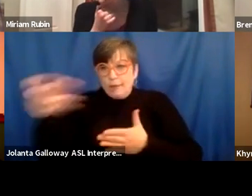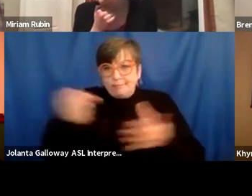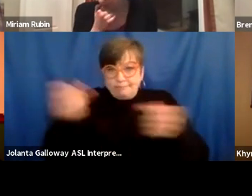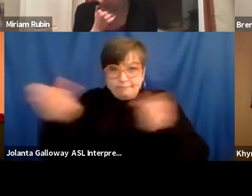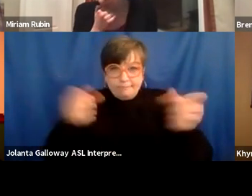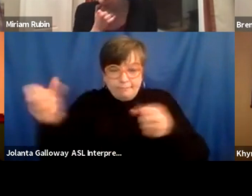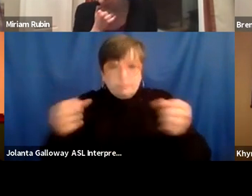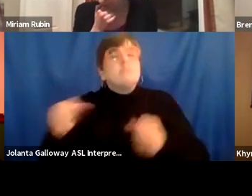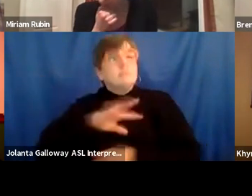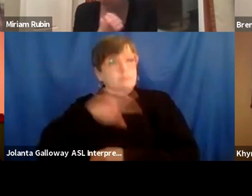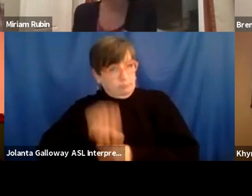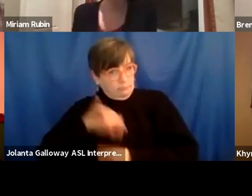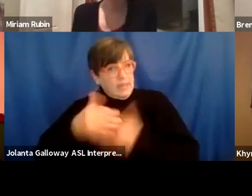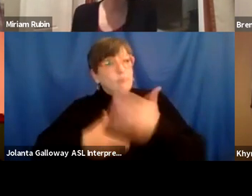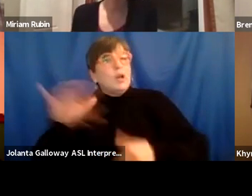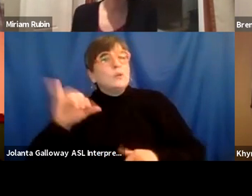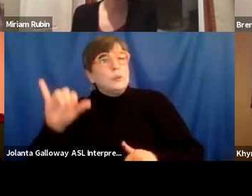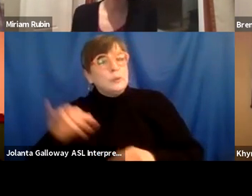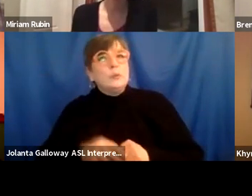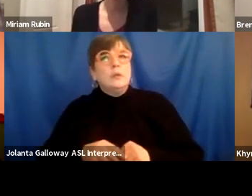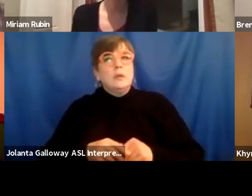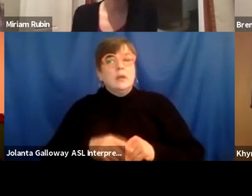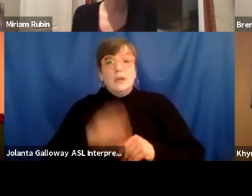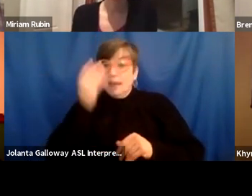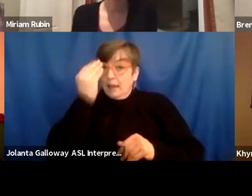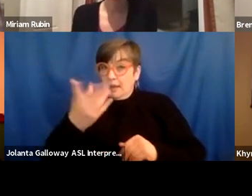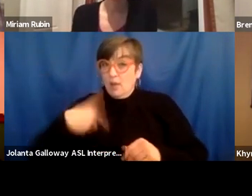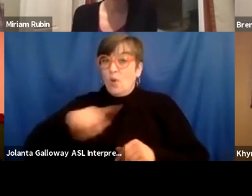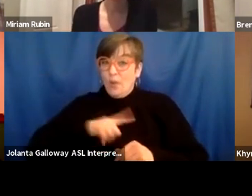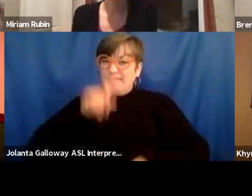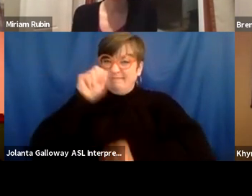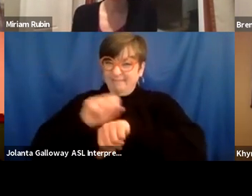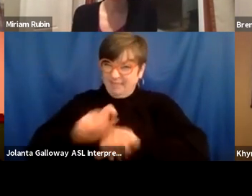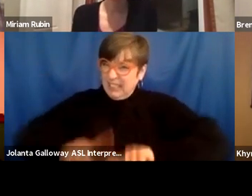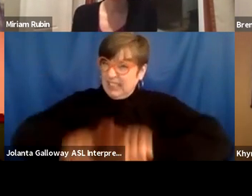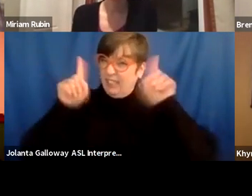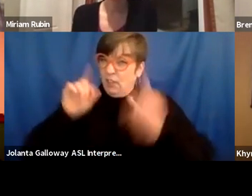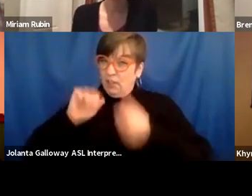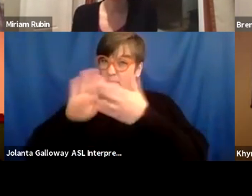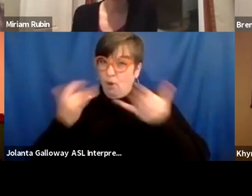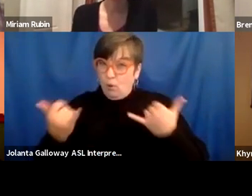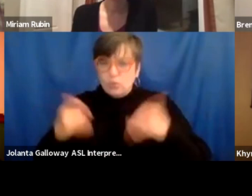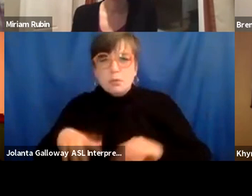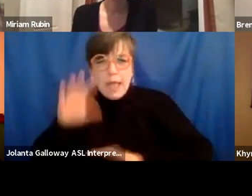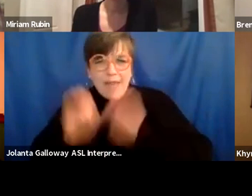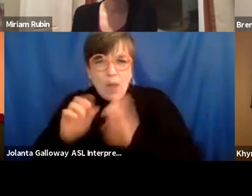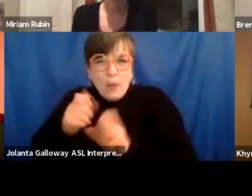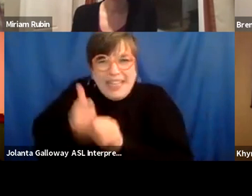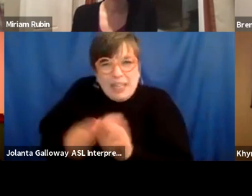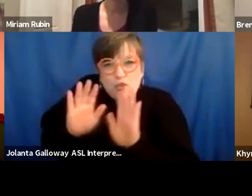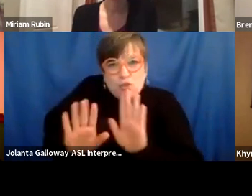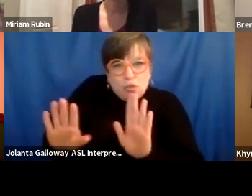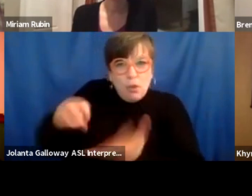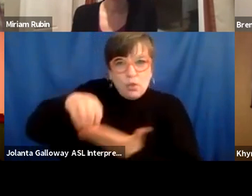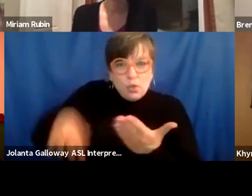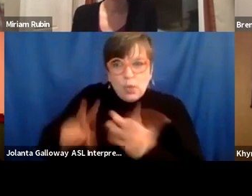of that process. And of course, we're really doing something very different and evaluating, you know, what are the needs of the students that are being assigned